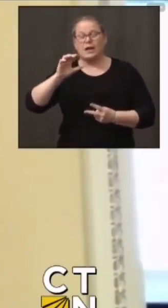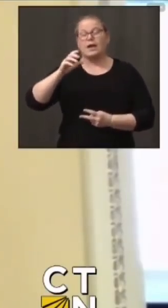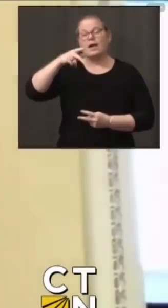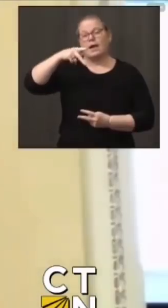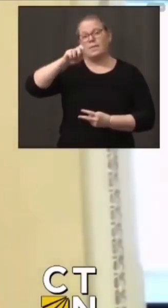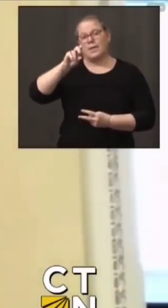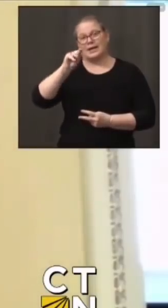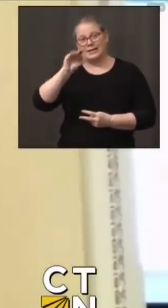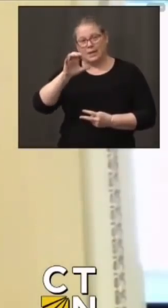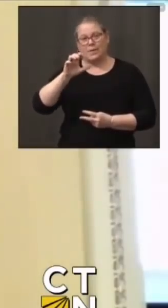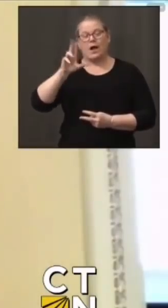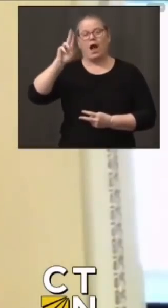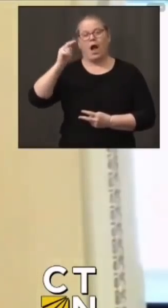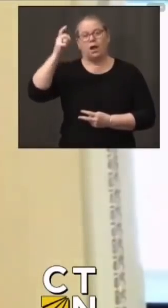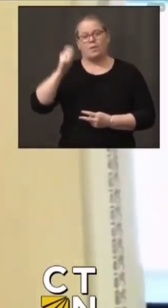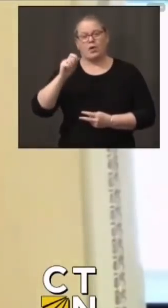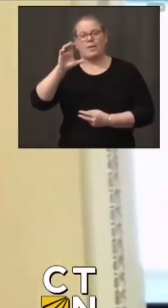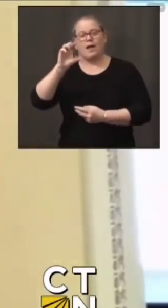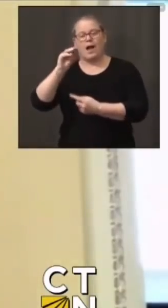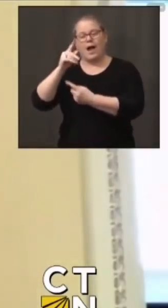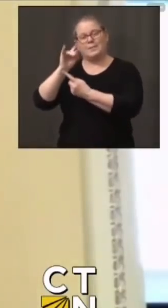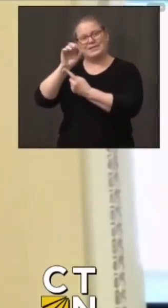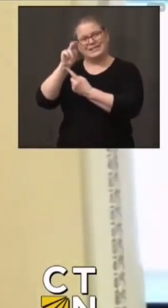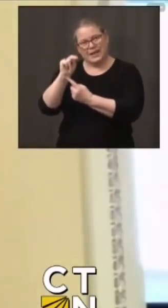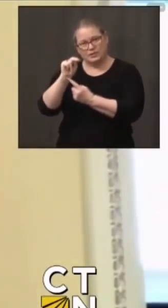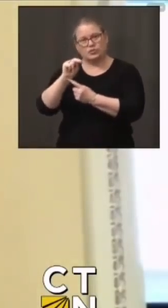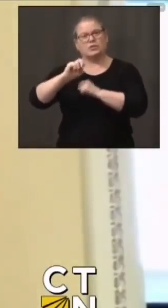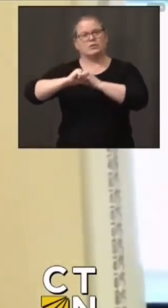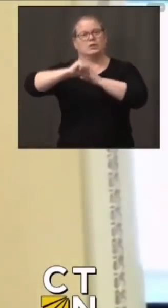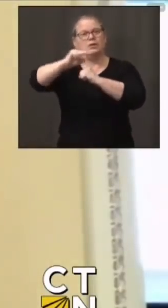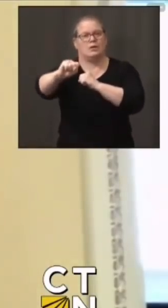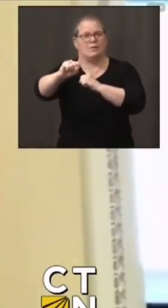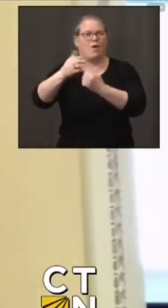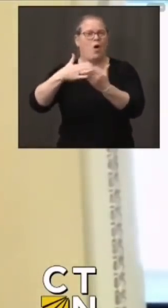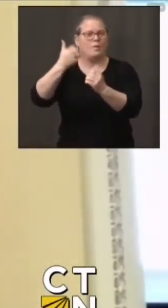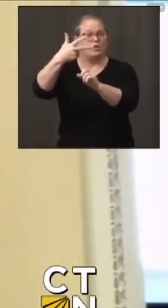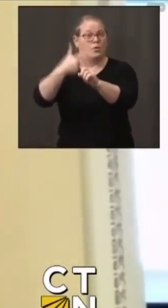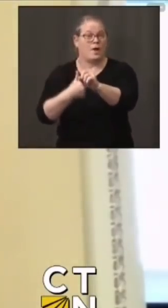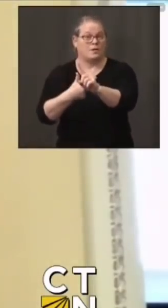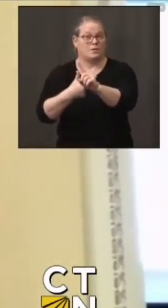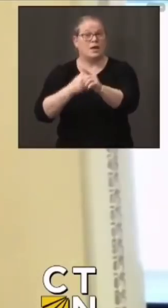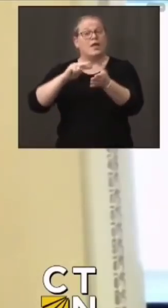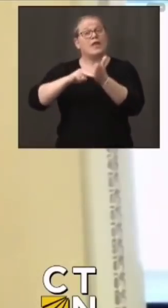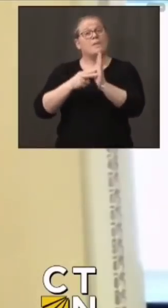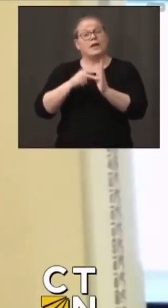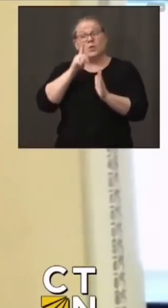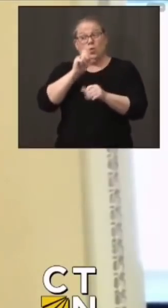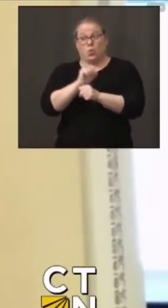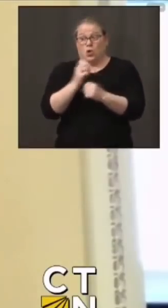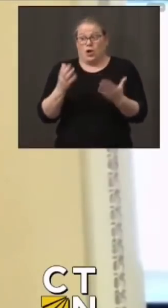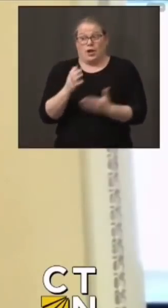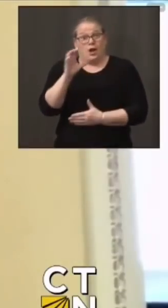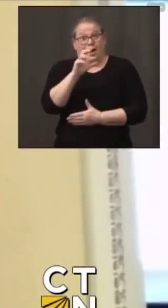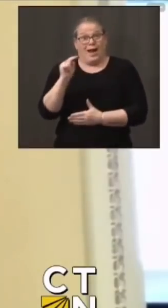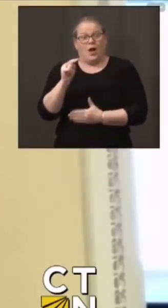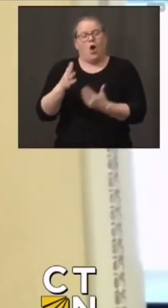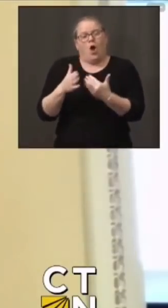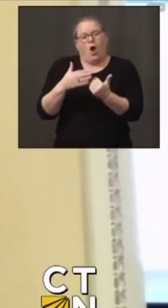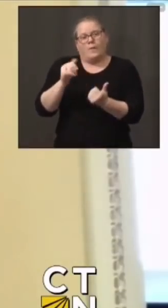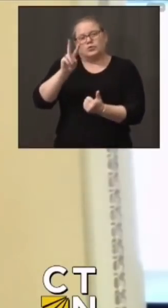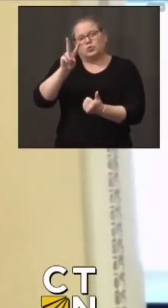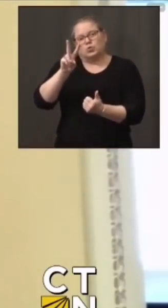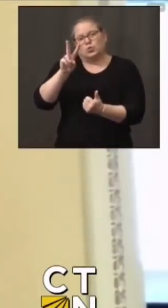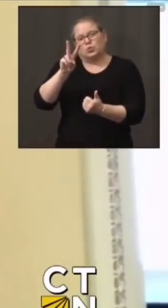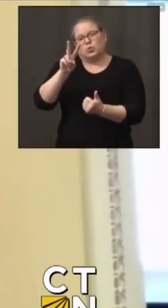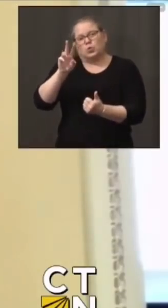almost 3 months. That provides our workers in Connecticut with nearly $2 billion to maintain